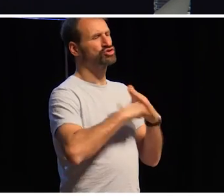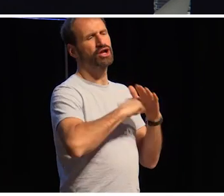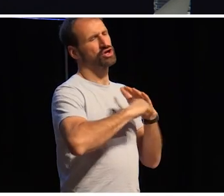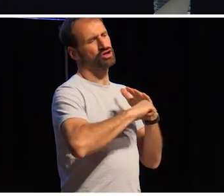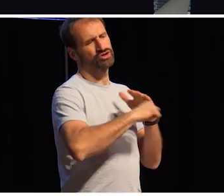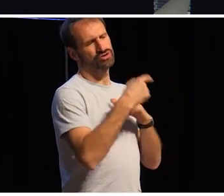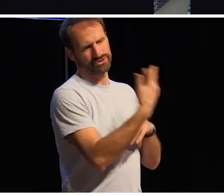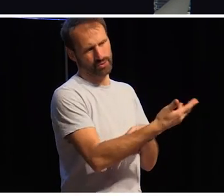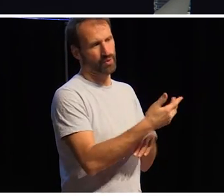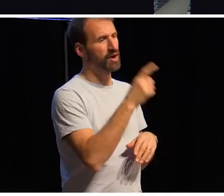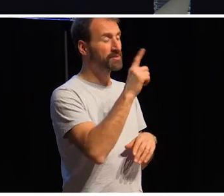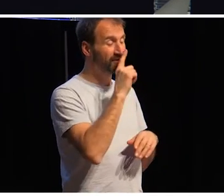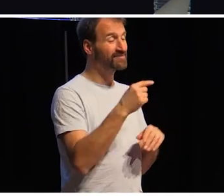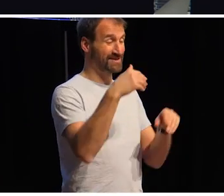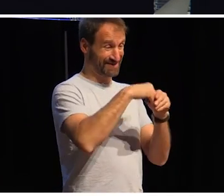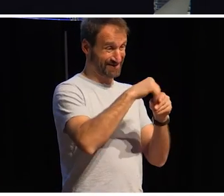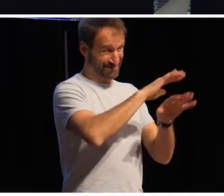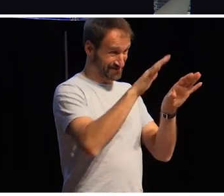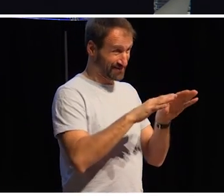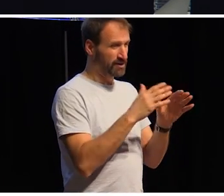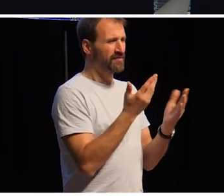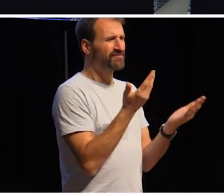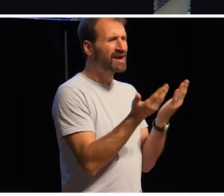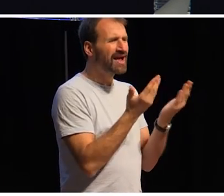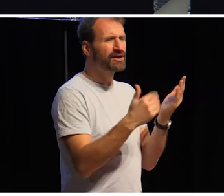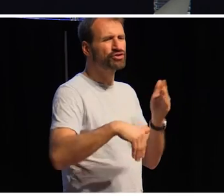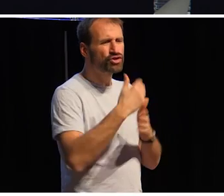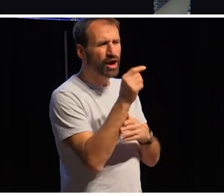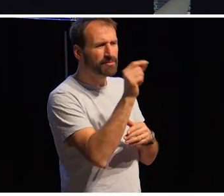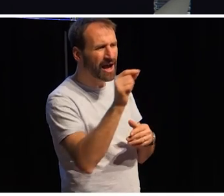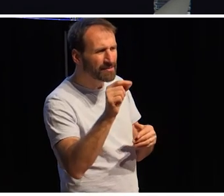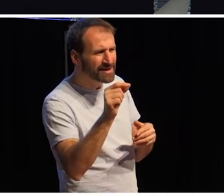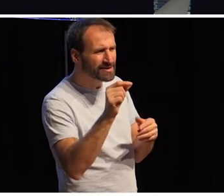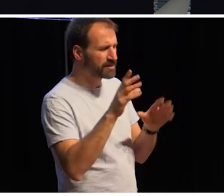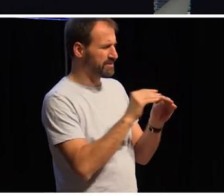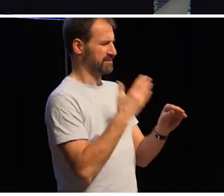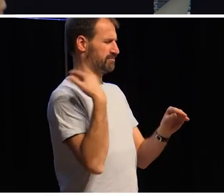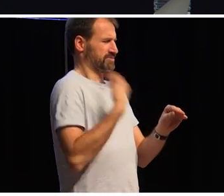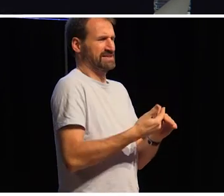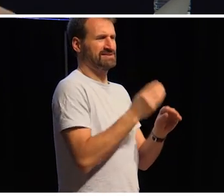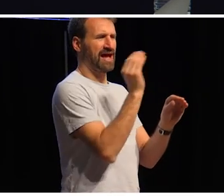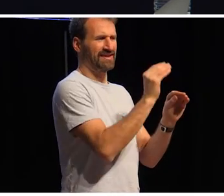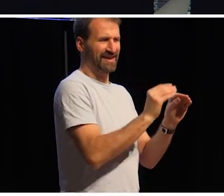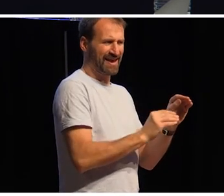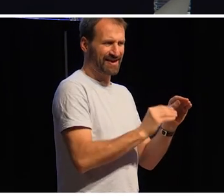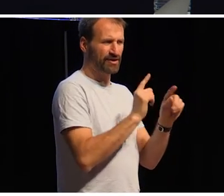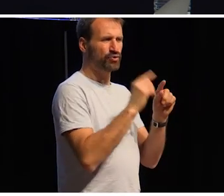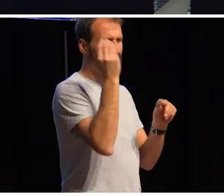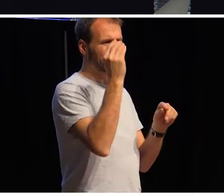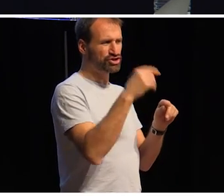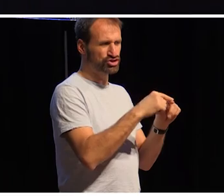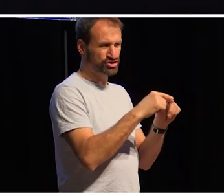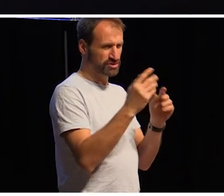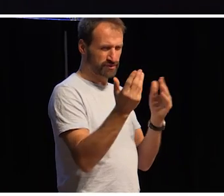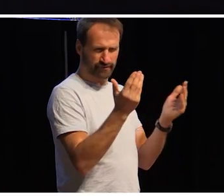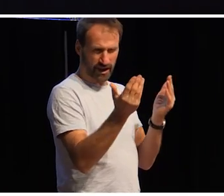new parameters with the entries in the cache. And if they match, we know, okay, just get this x at the offset. If it's